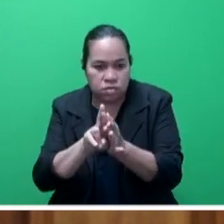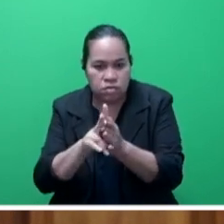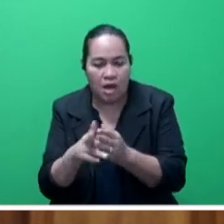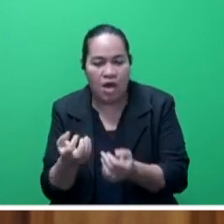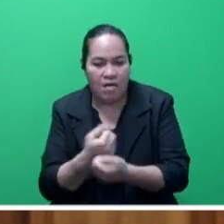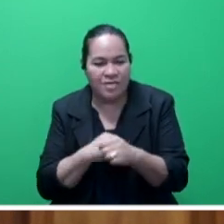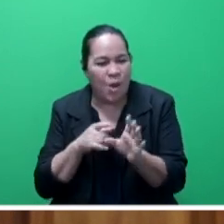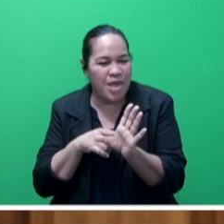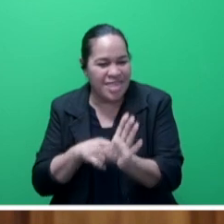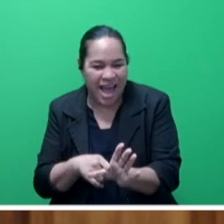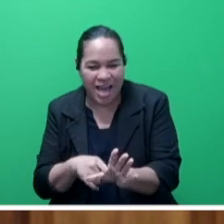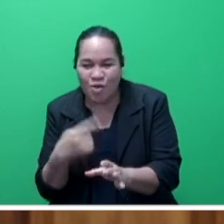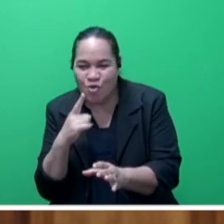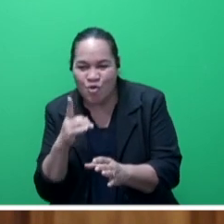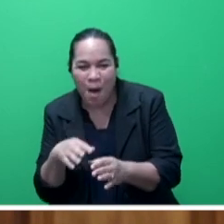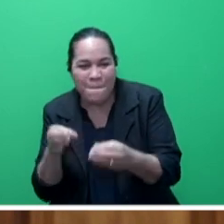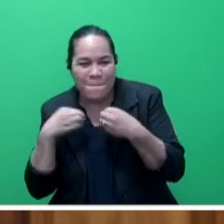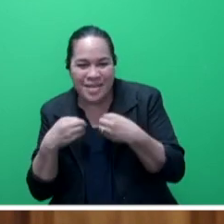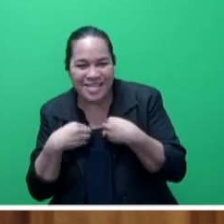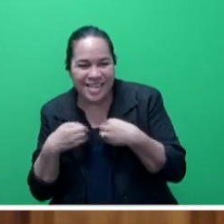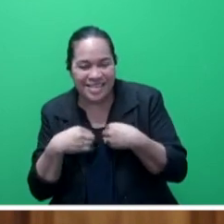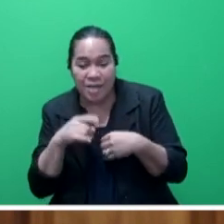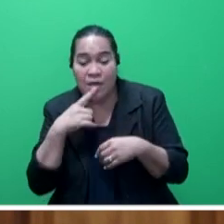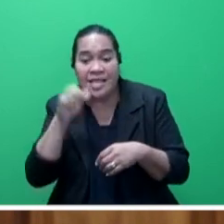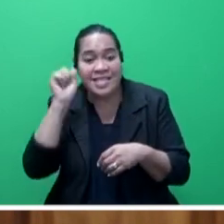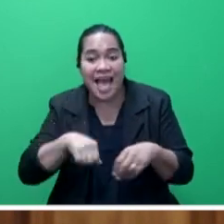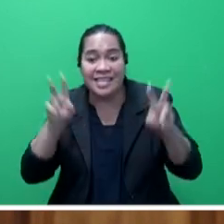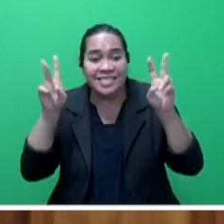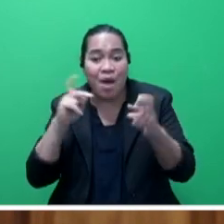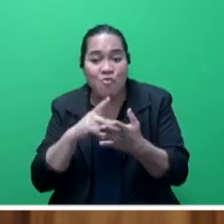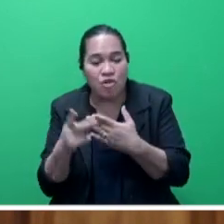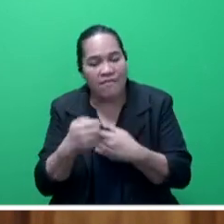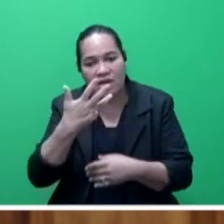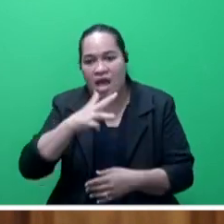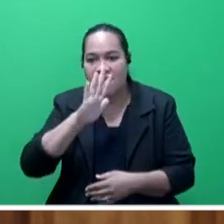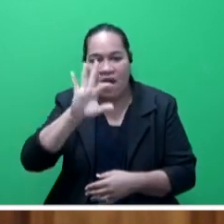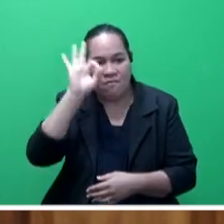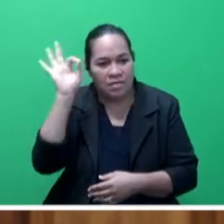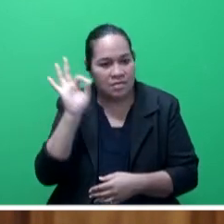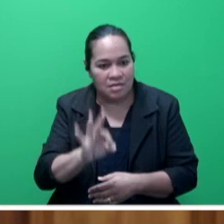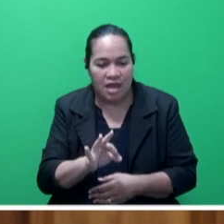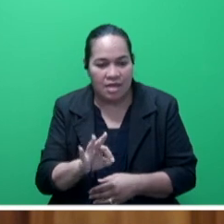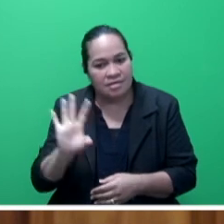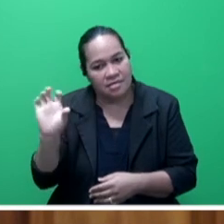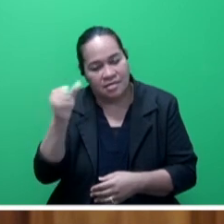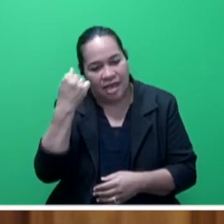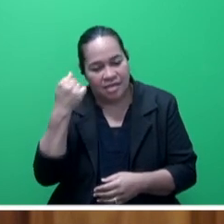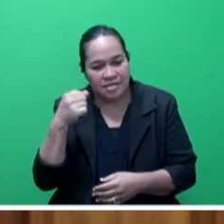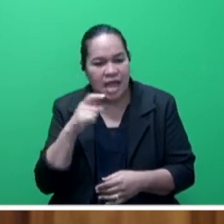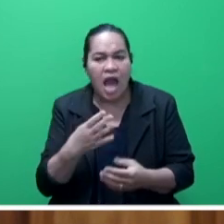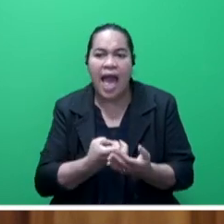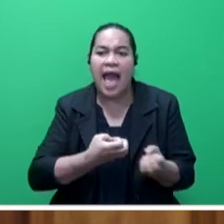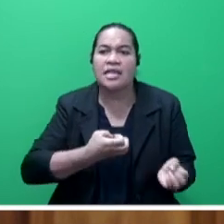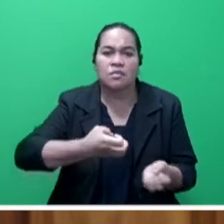young, innovative entrepreneurs can look forward to the YES program, which has a 95% success rate. Our exporters can look for the National Export Strategy